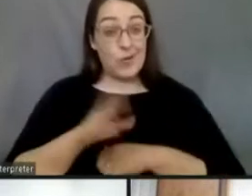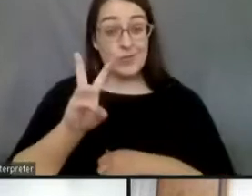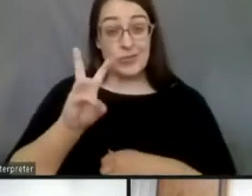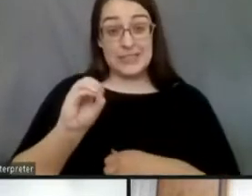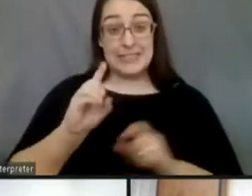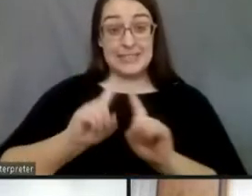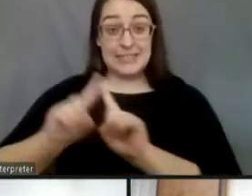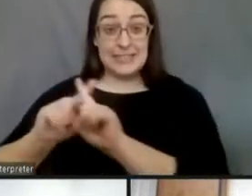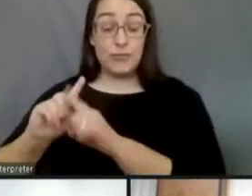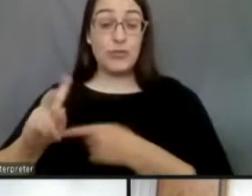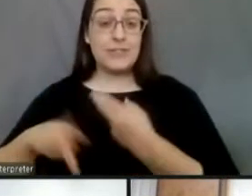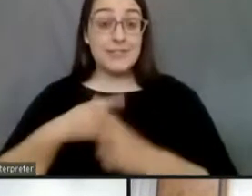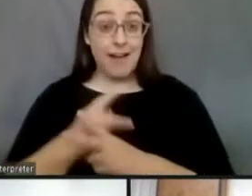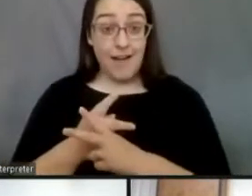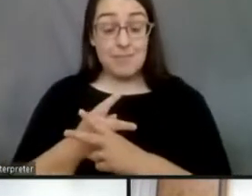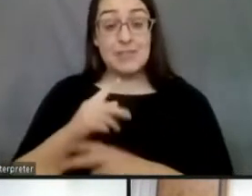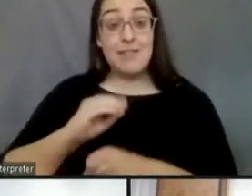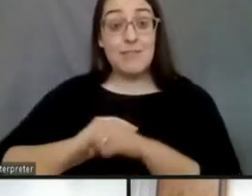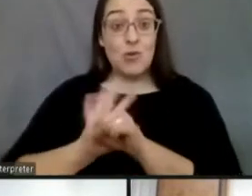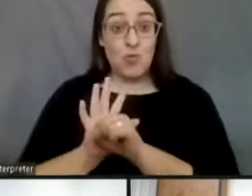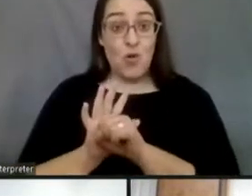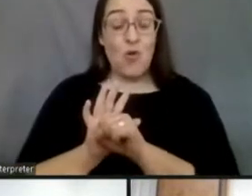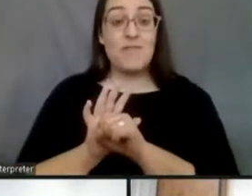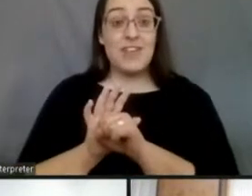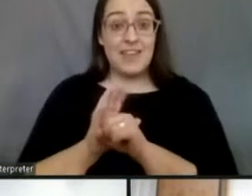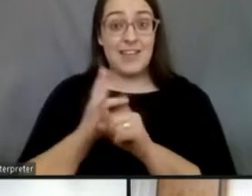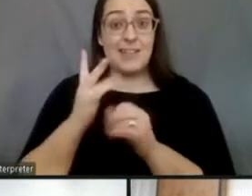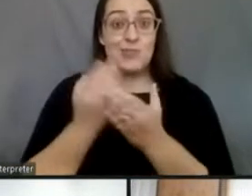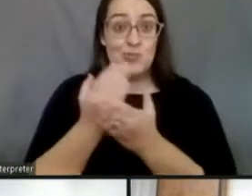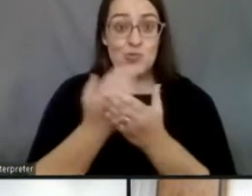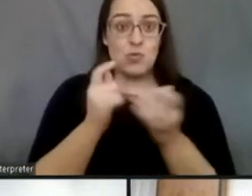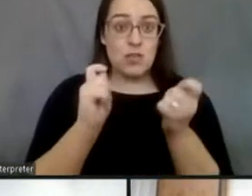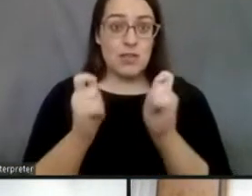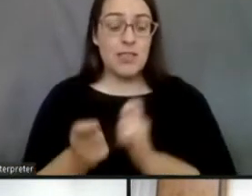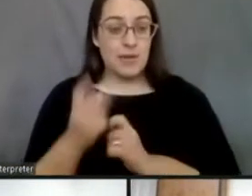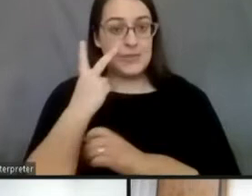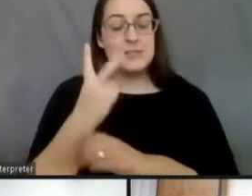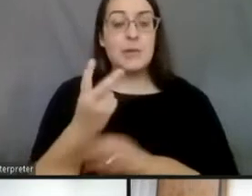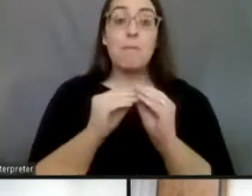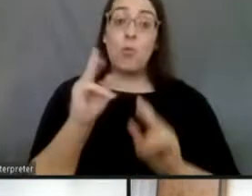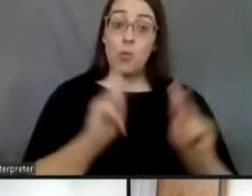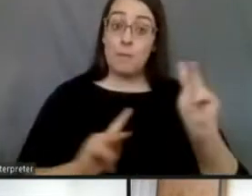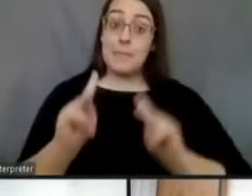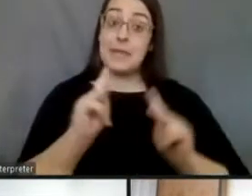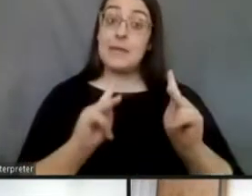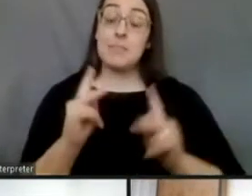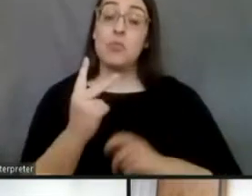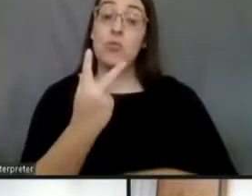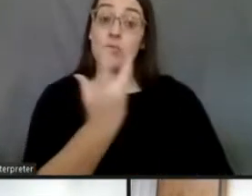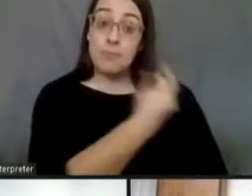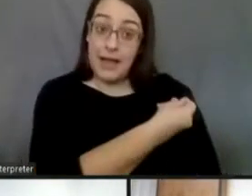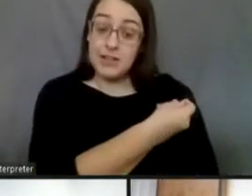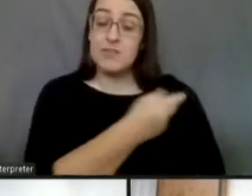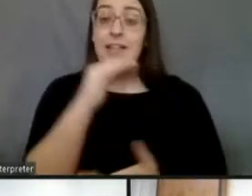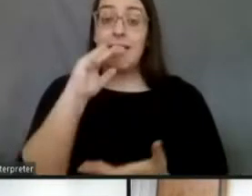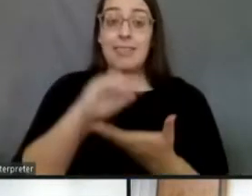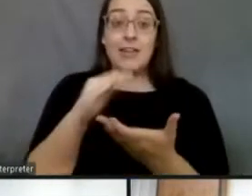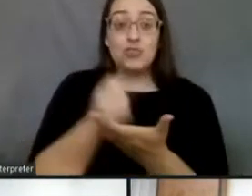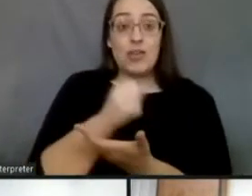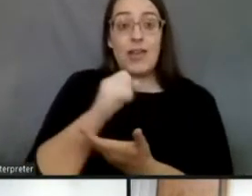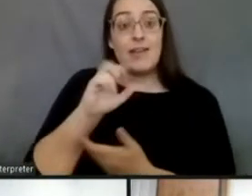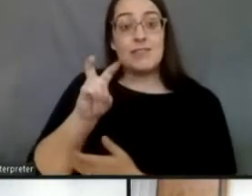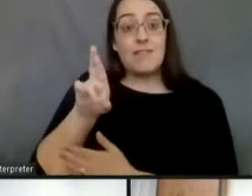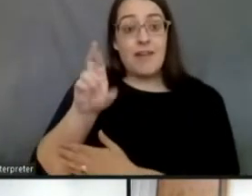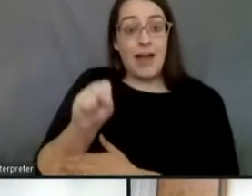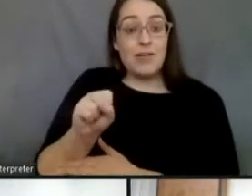described worldwide. So this is critical because the more that we can get vaccinated and the less we can let this virus reproduce, the less